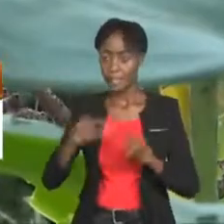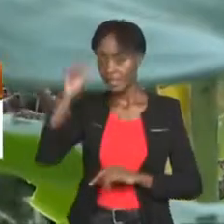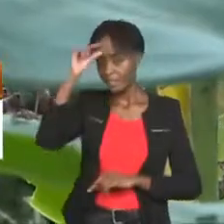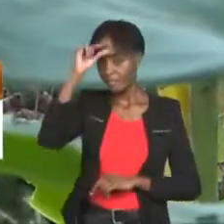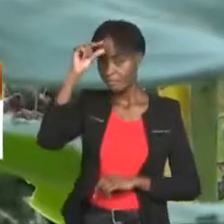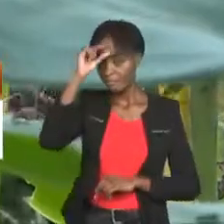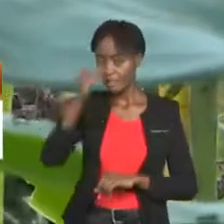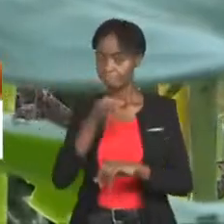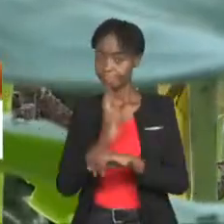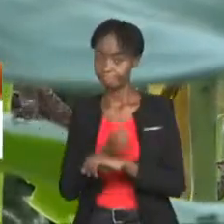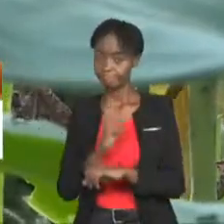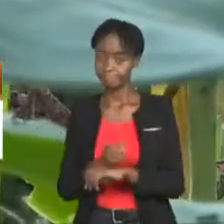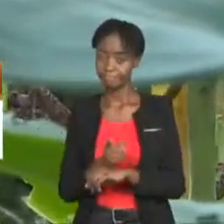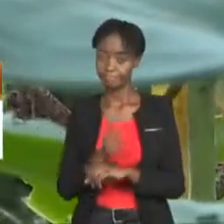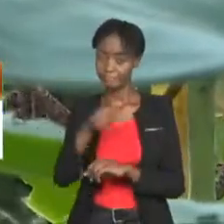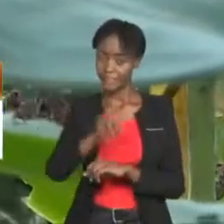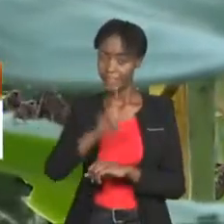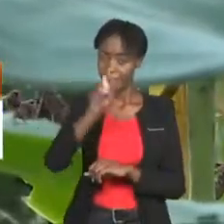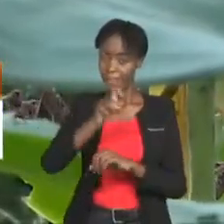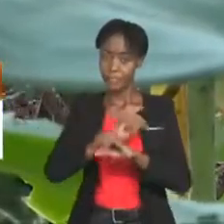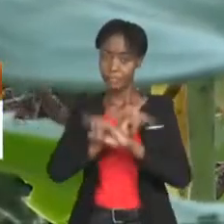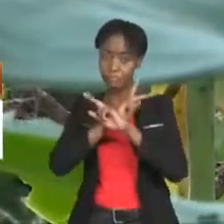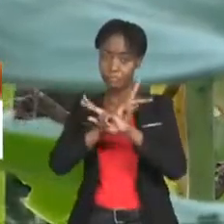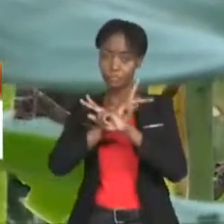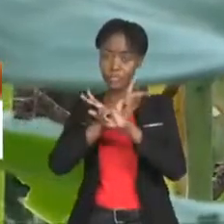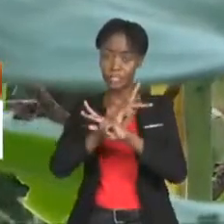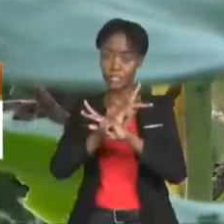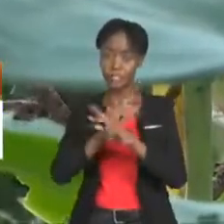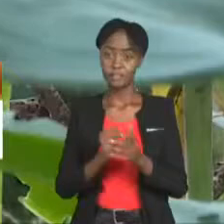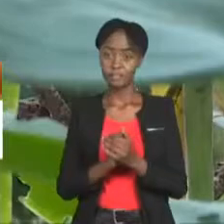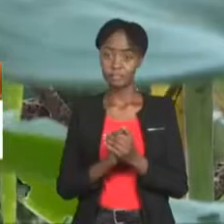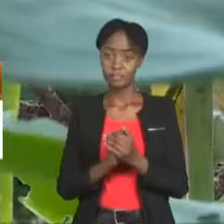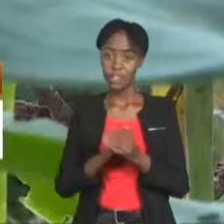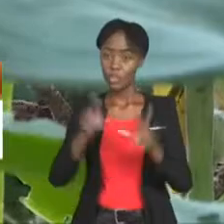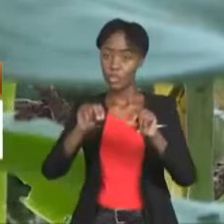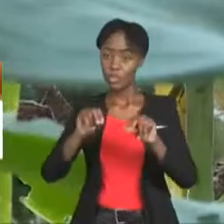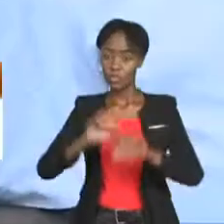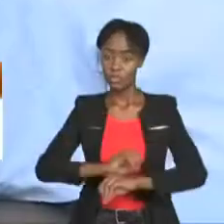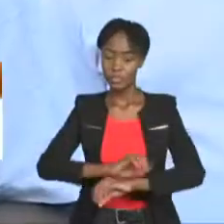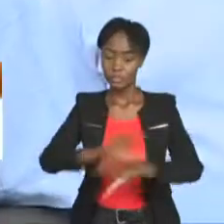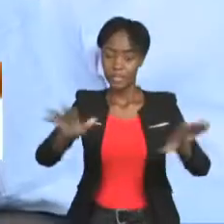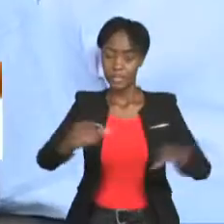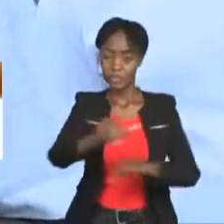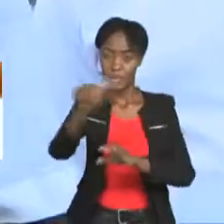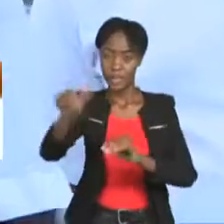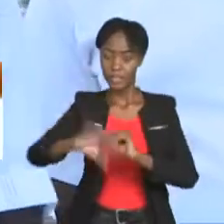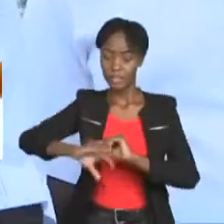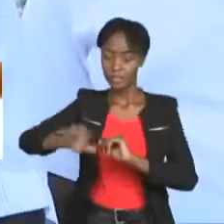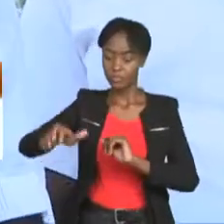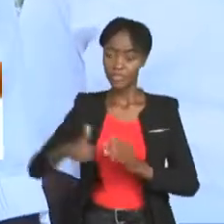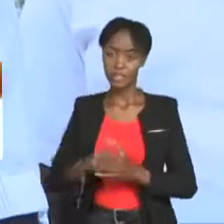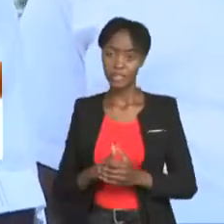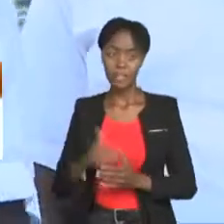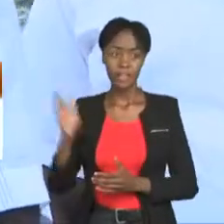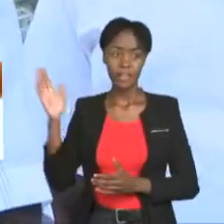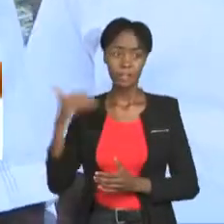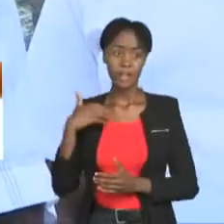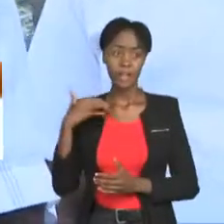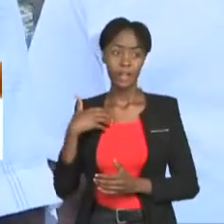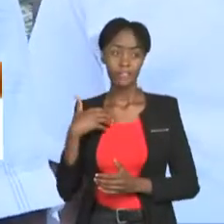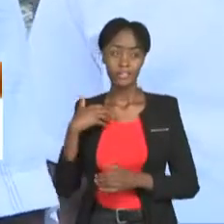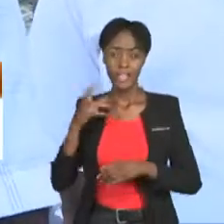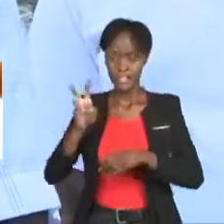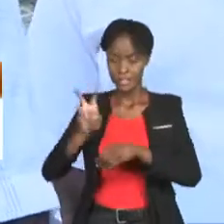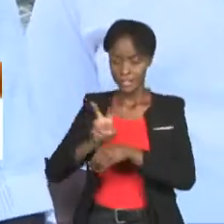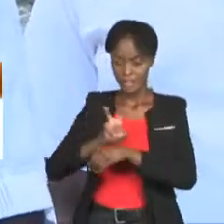ikichukua tahadhari ili nzige hawa wasisambae kwenye sehemu nyingine za kaunti. Throughout the county we are doing surveillance, we are doing monitoring. We